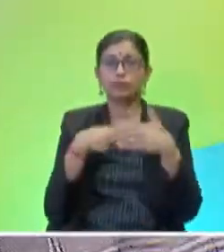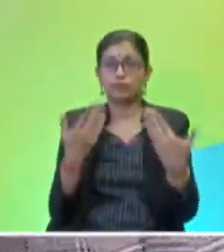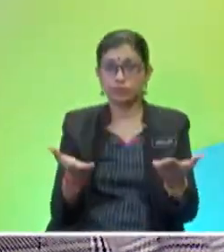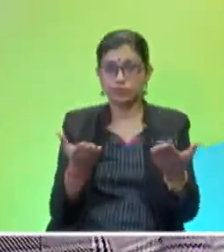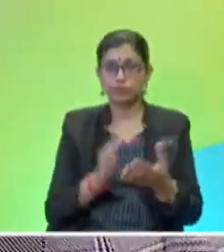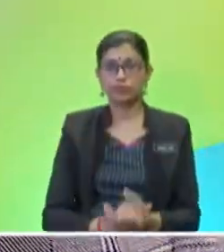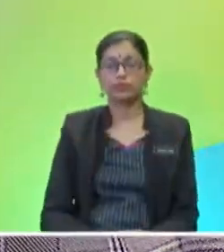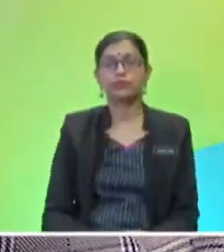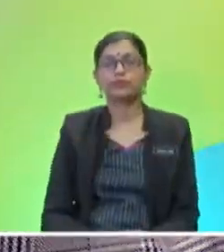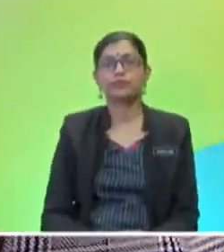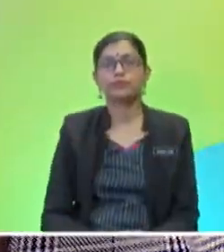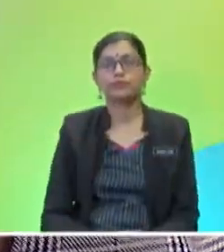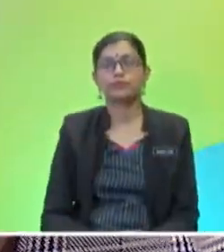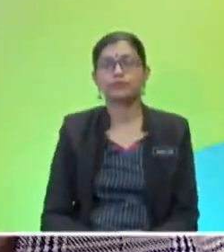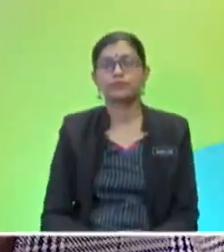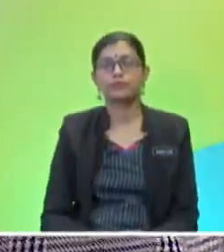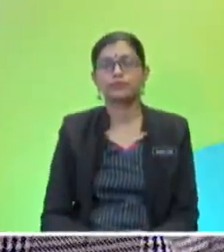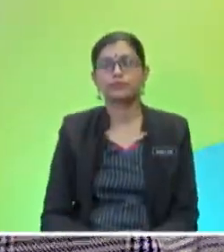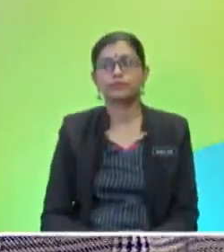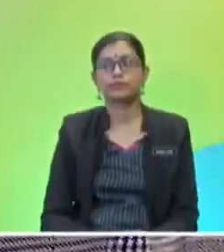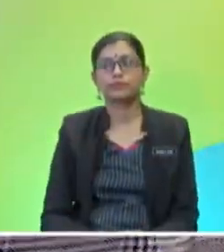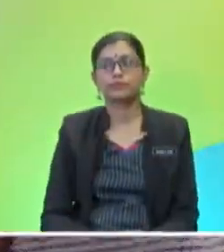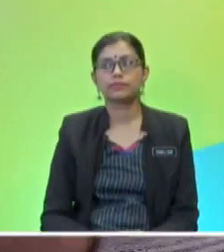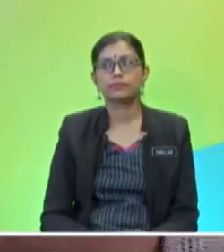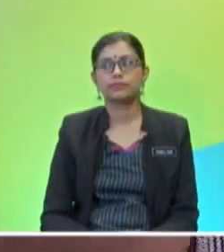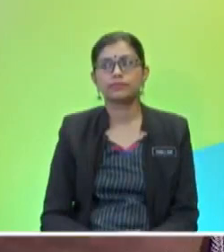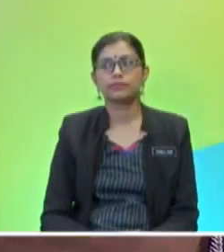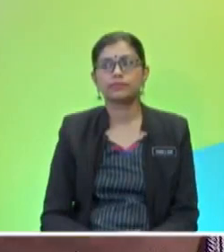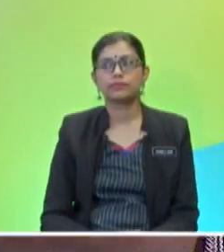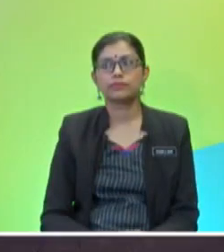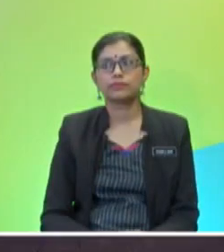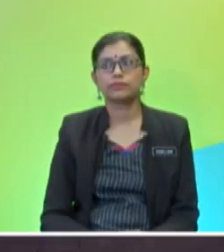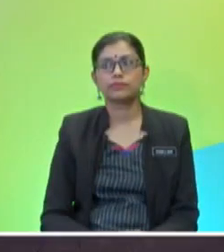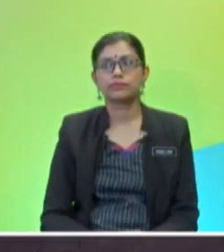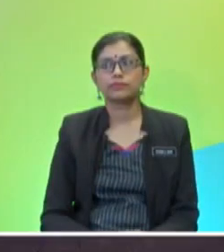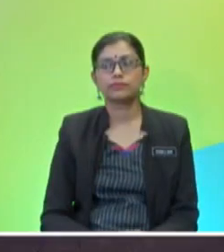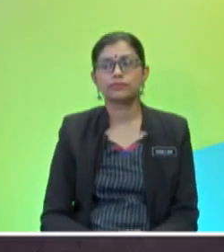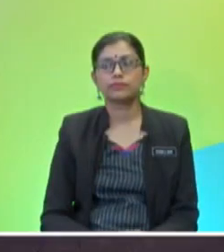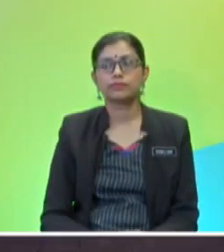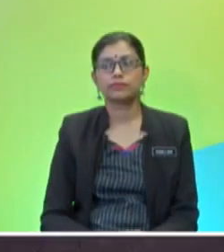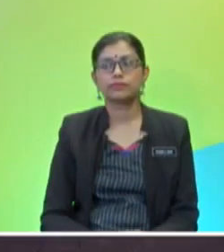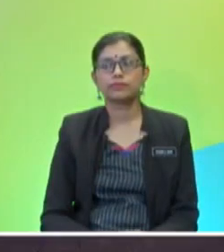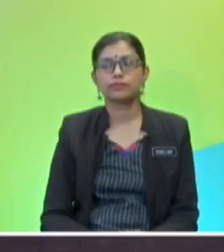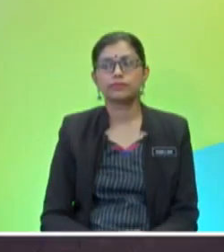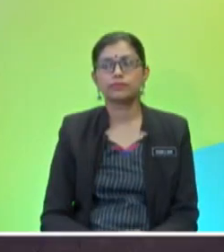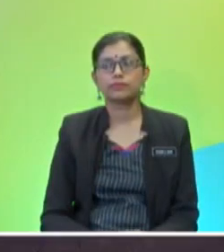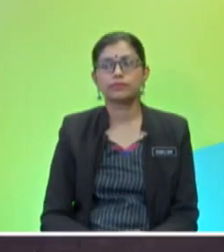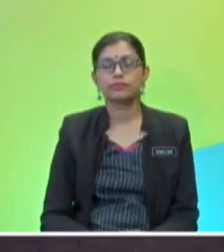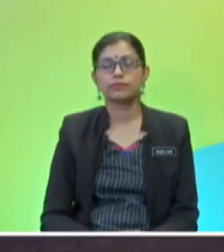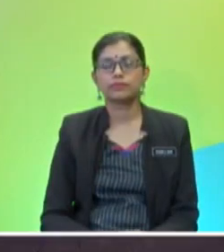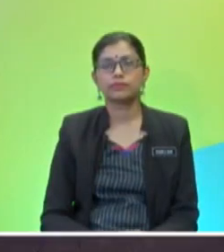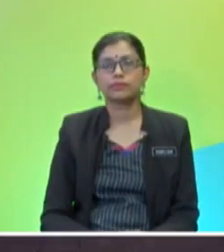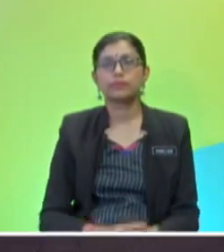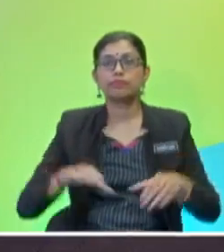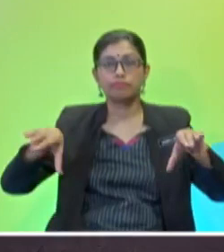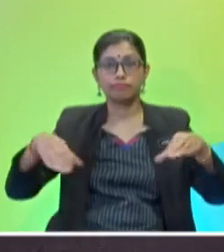Okay. I think you can put down your scrapbook. Okay, I'll put it down. Turn it to the first page. To the